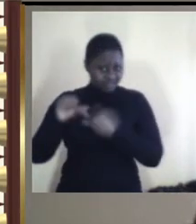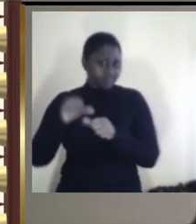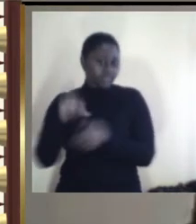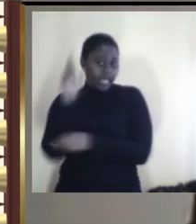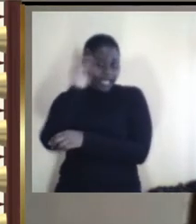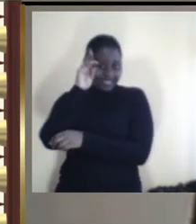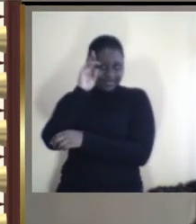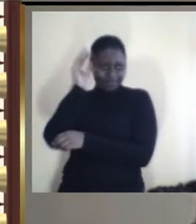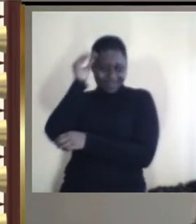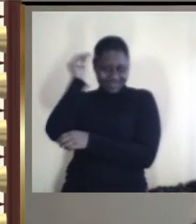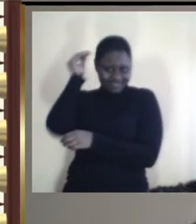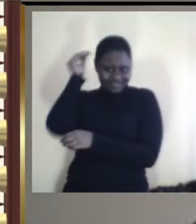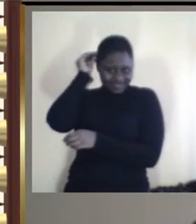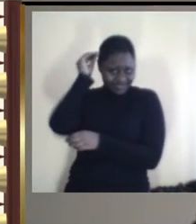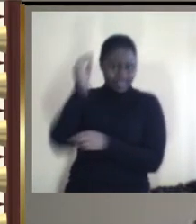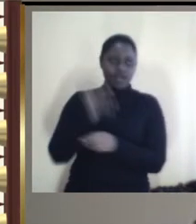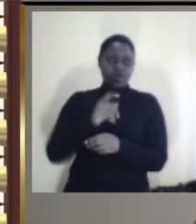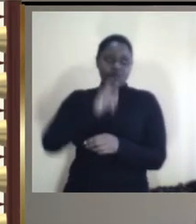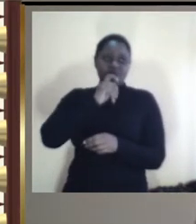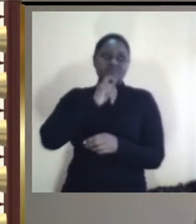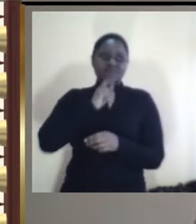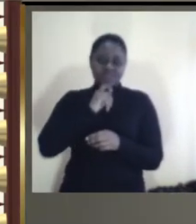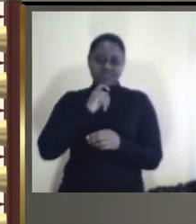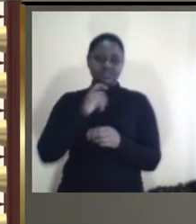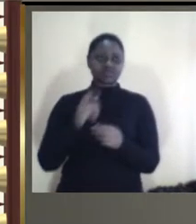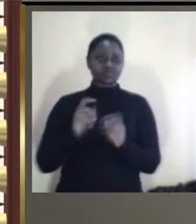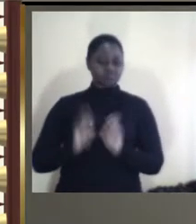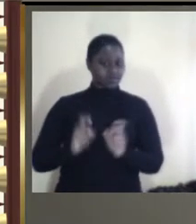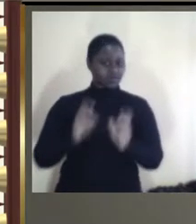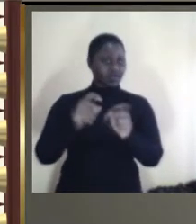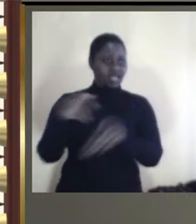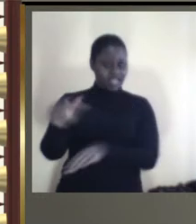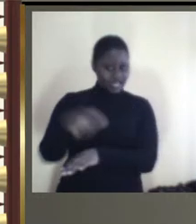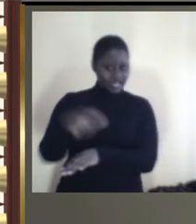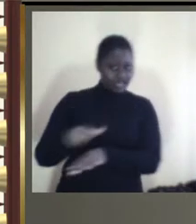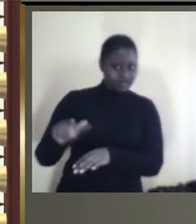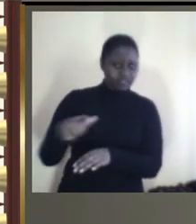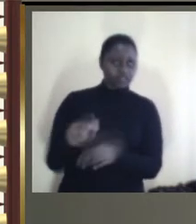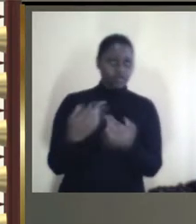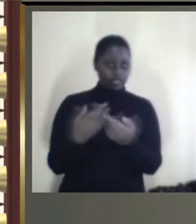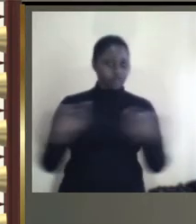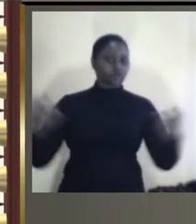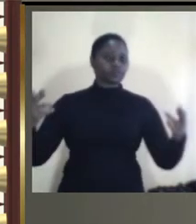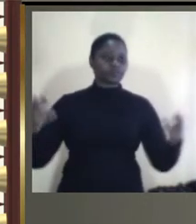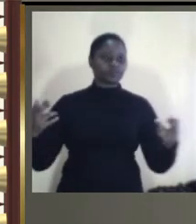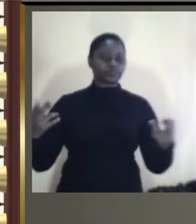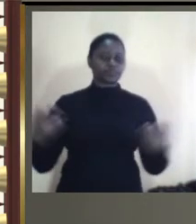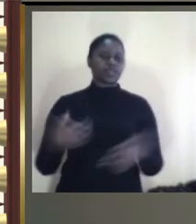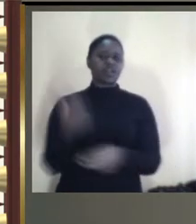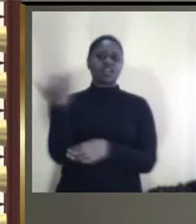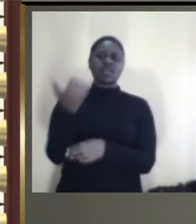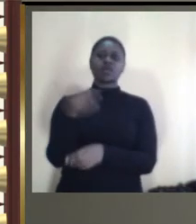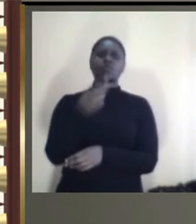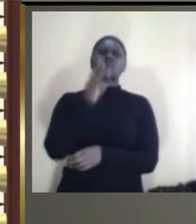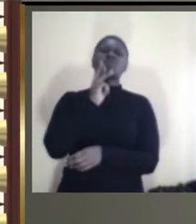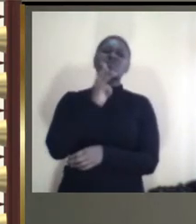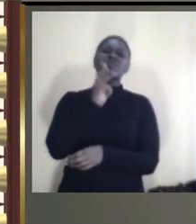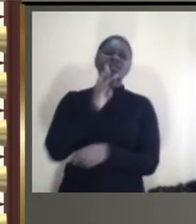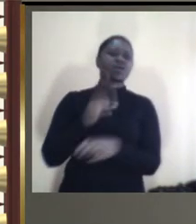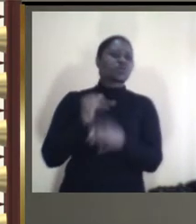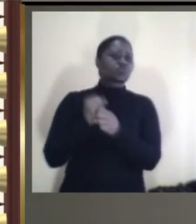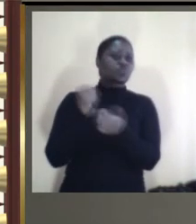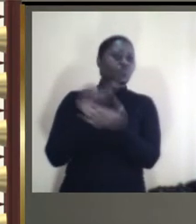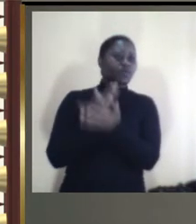reminder of the need to accelerate equitable access to land and our natural resources like water in order to ensure that